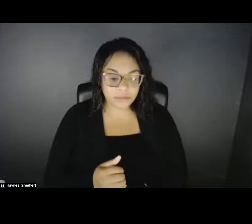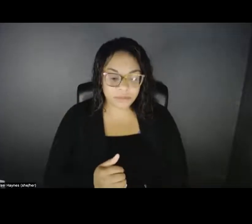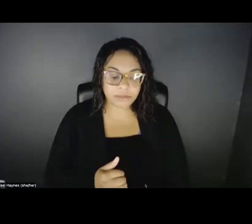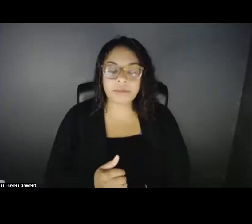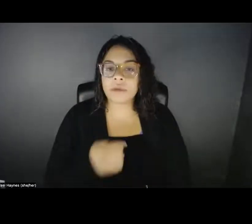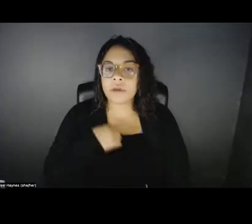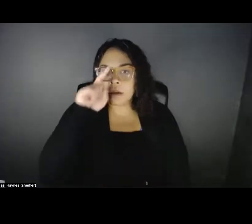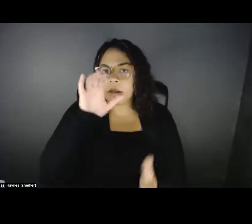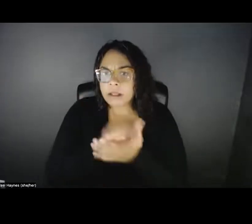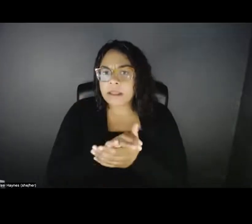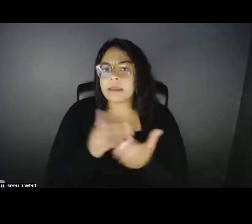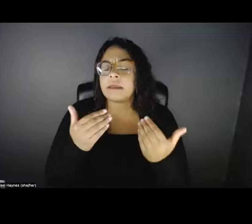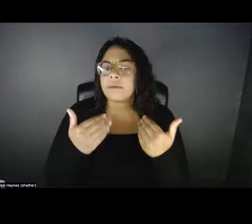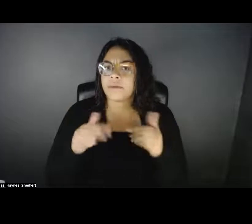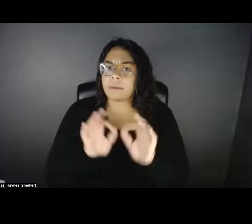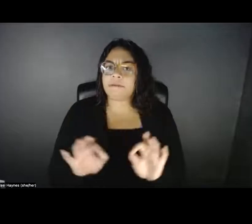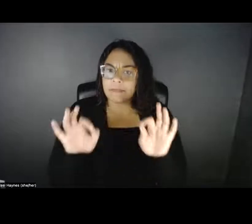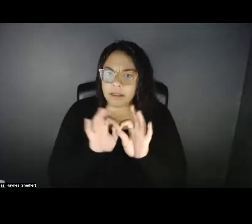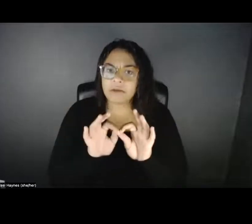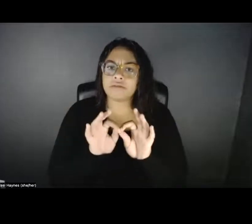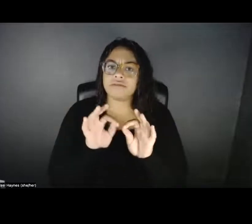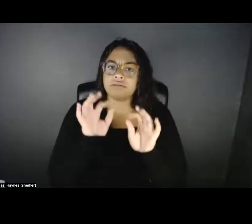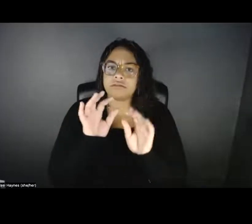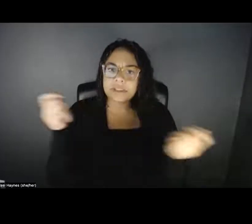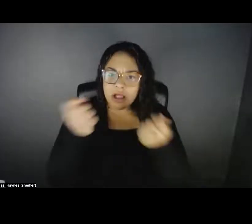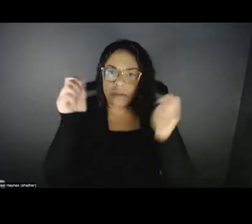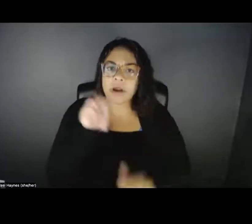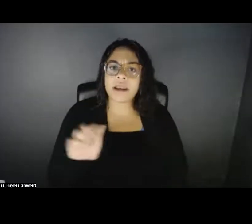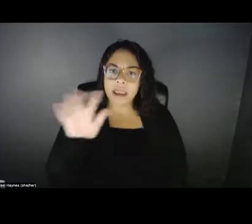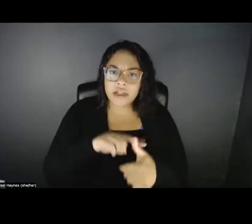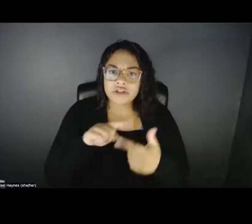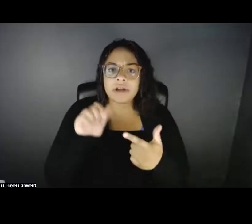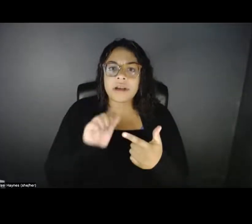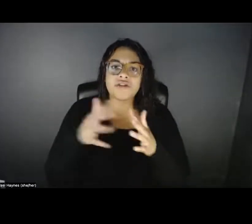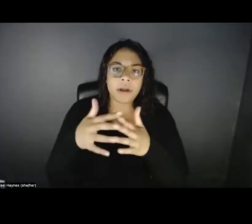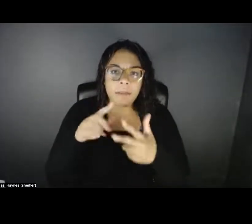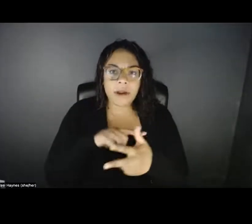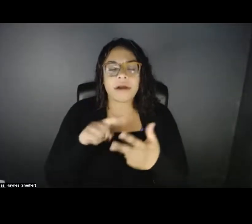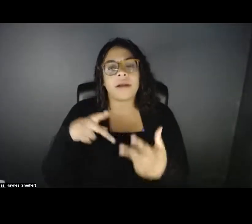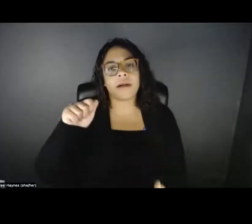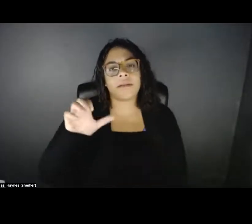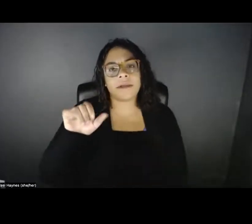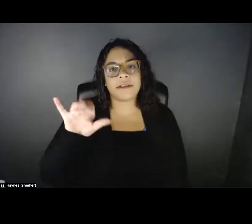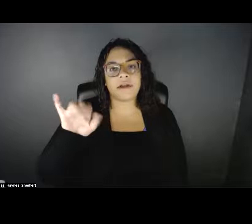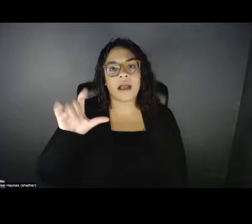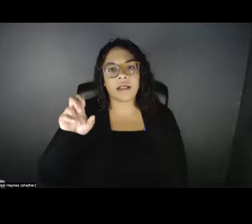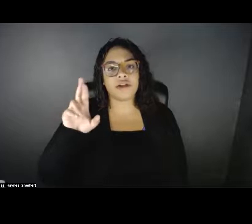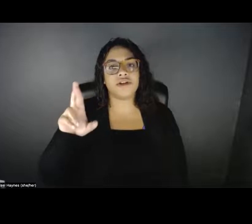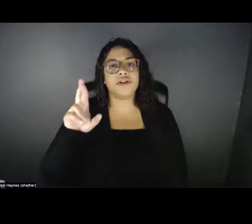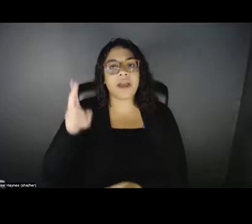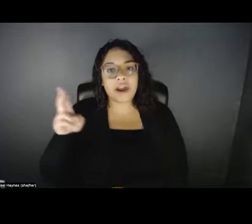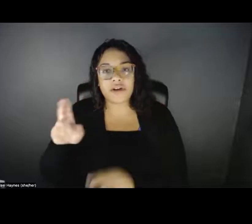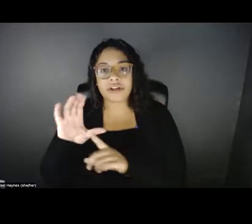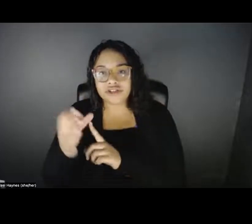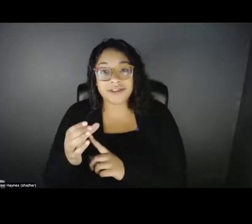the value and importance of celebrating Asian American, and Pacific Islander heritage, not only during the month of May, but